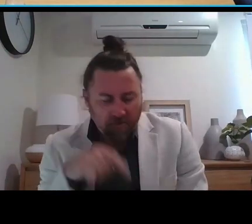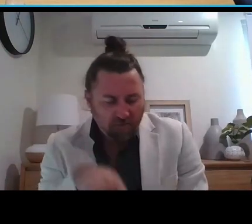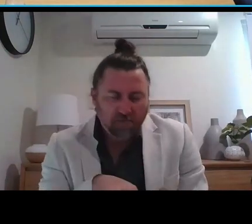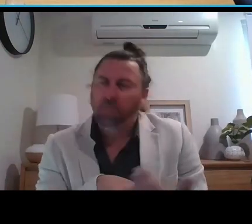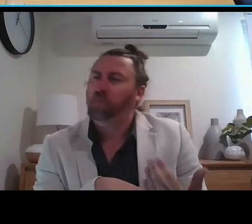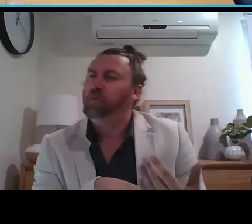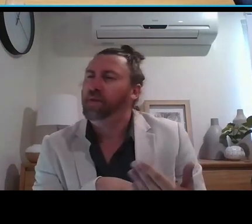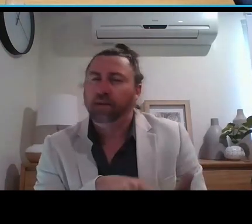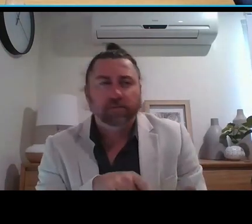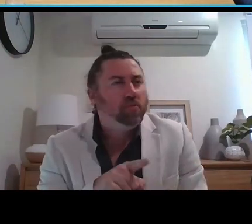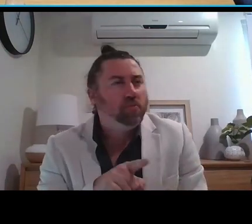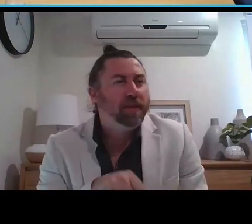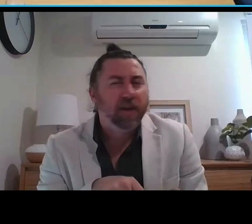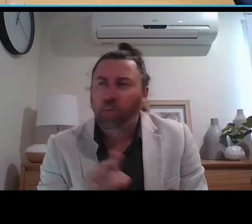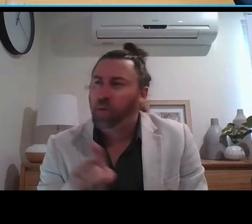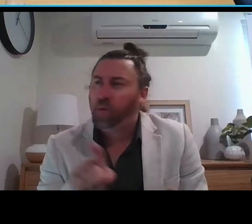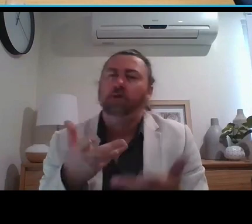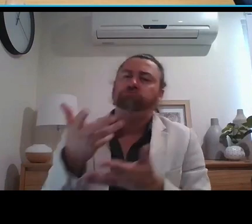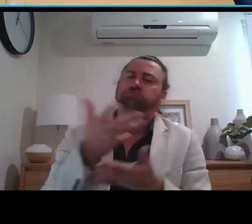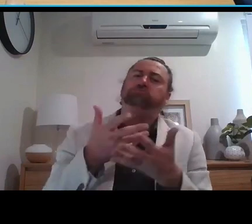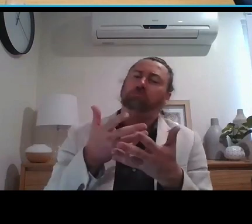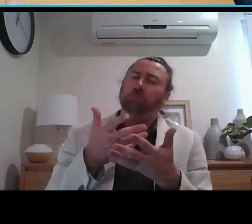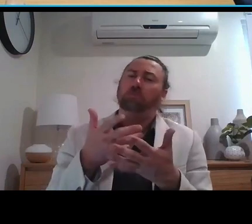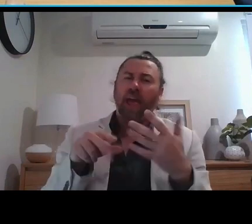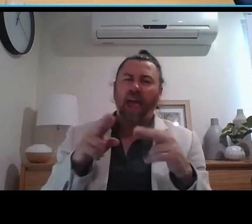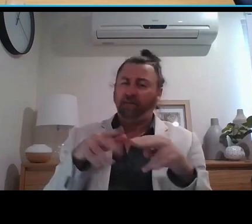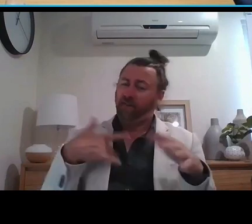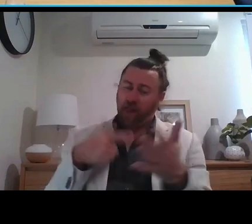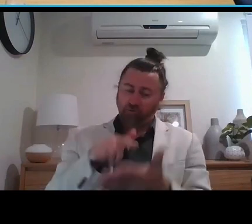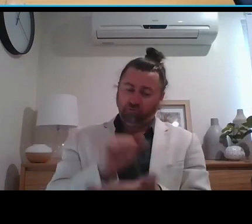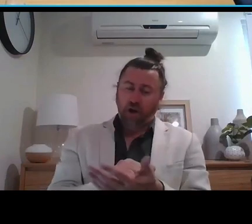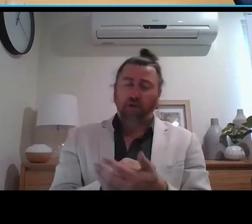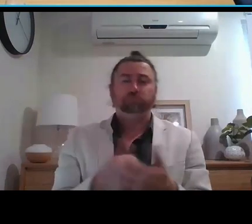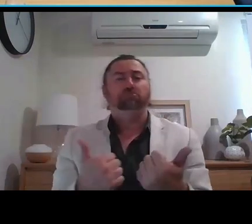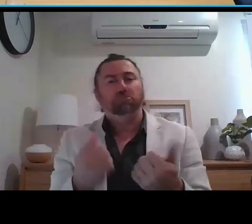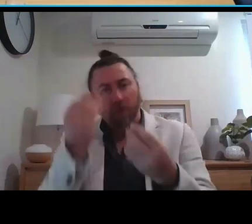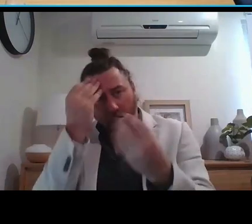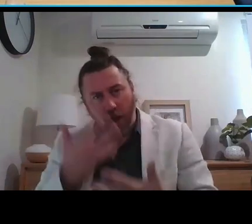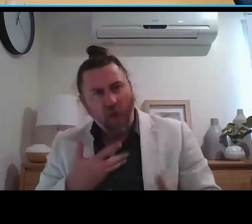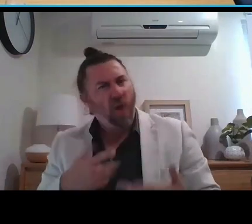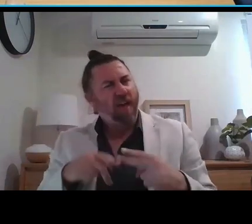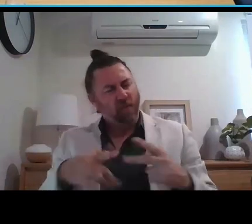data reported to your home and also review the technical manual to understand why it